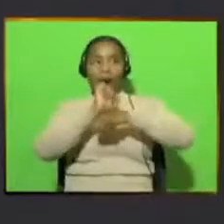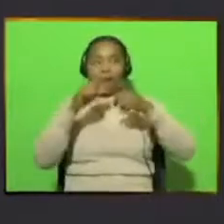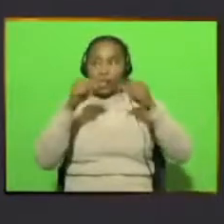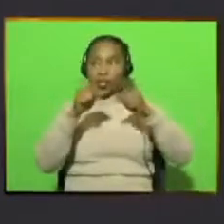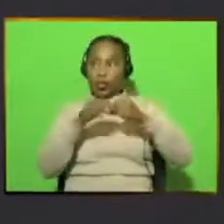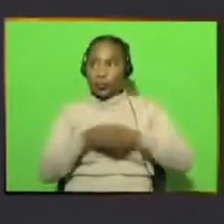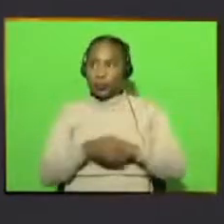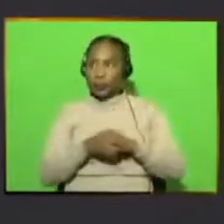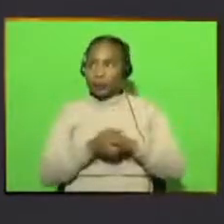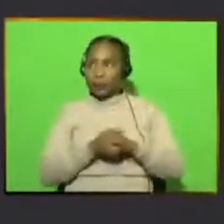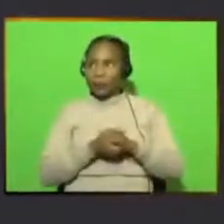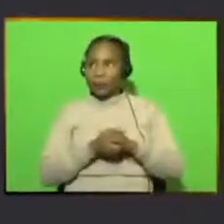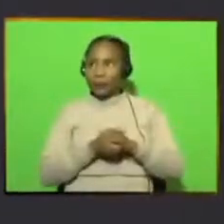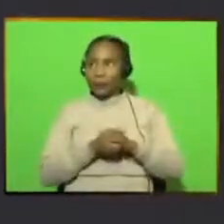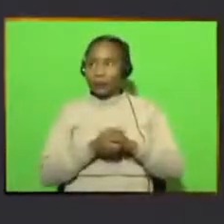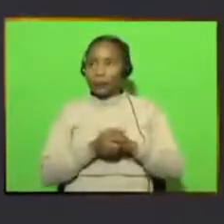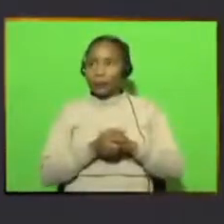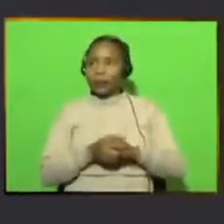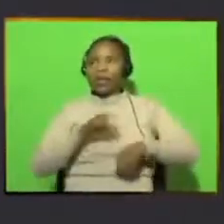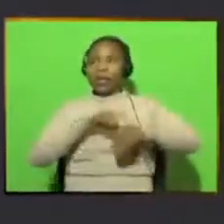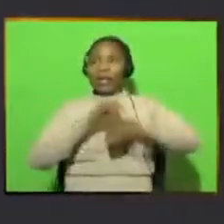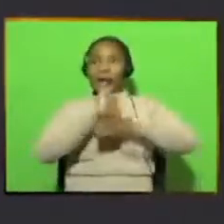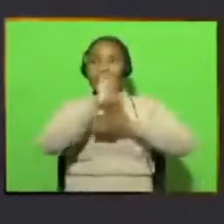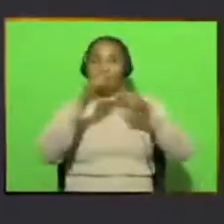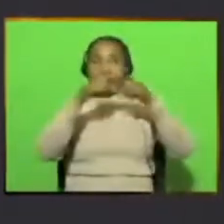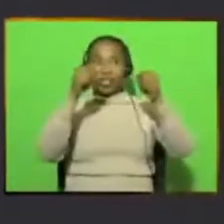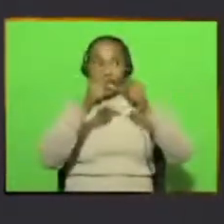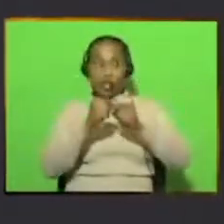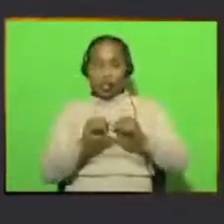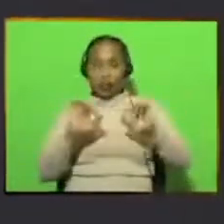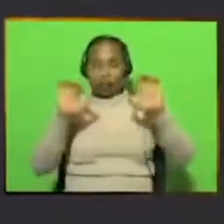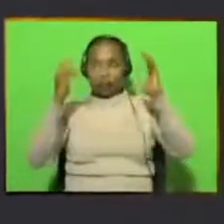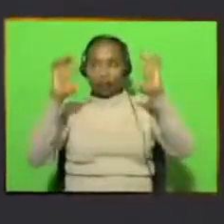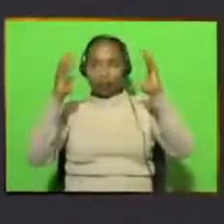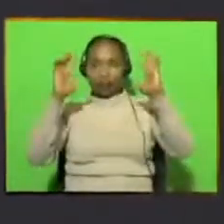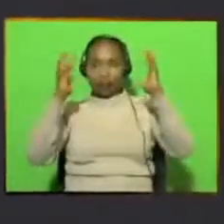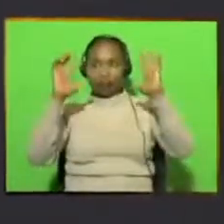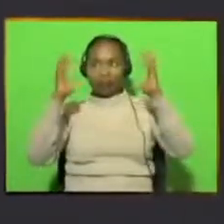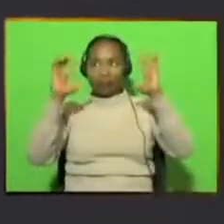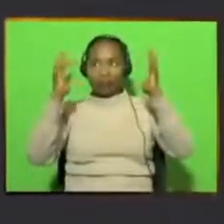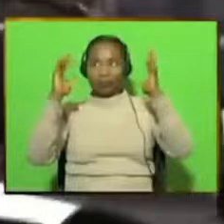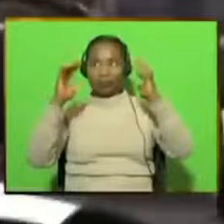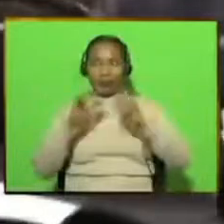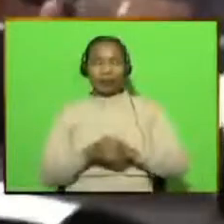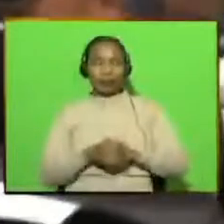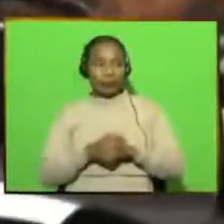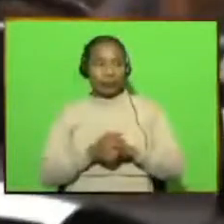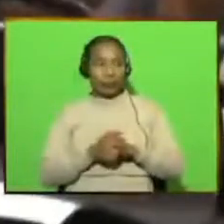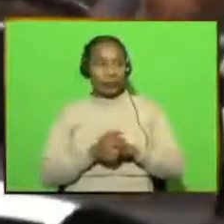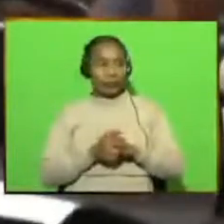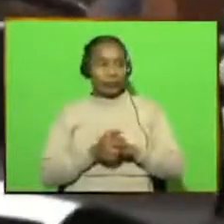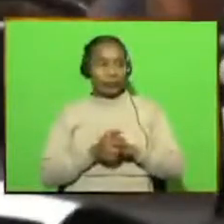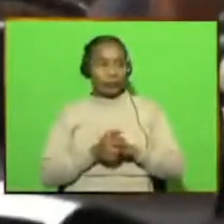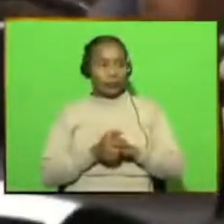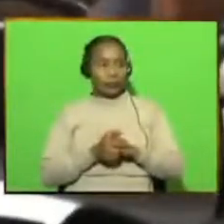we are sellouts. They are the Your sellouts. time is up. Honorable member, time is up. Begging for a